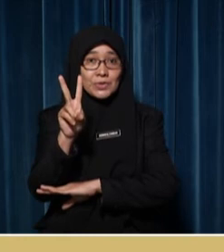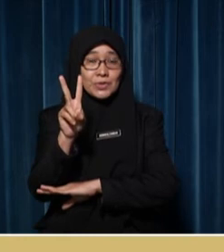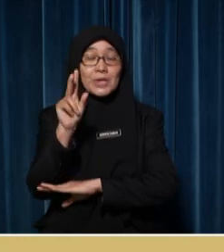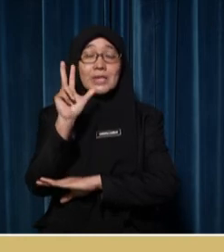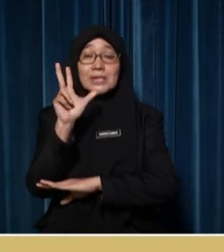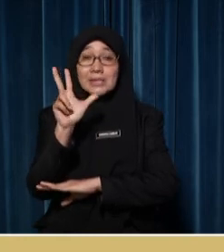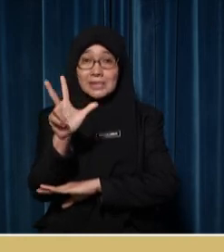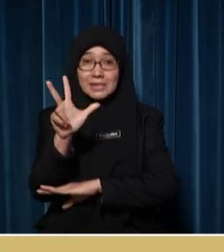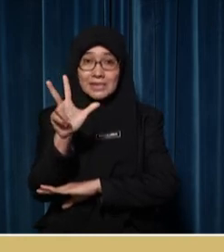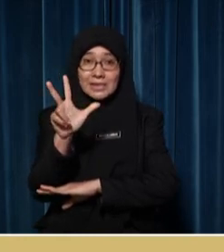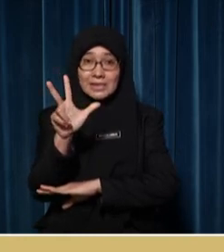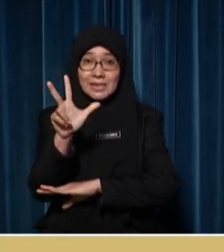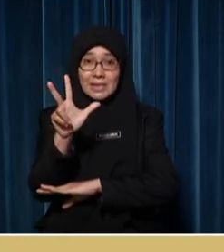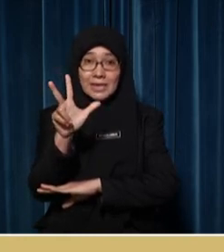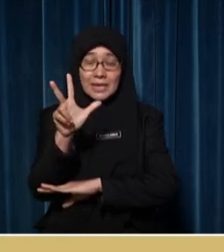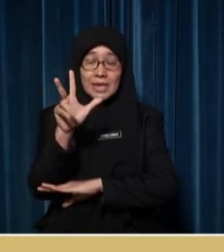3,